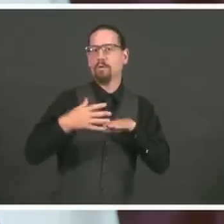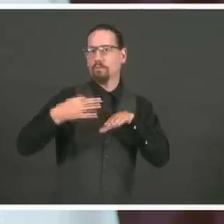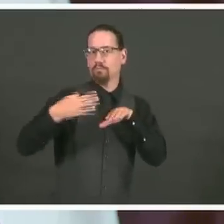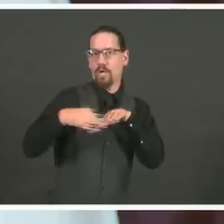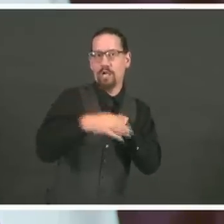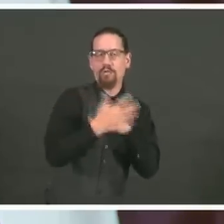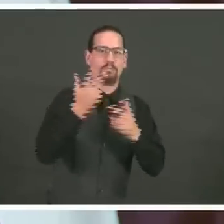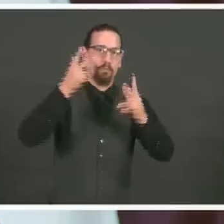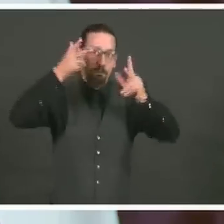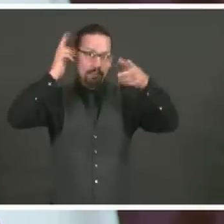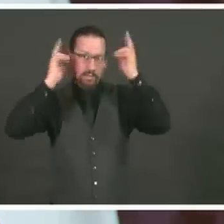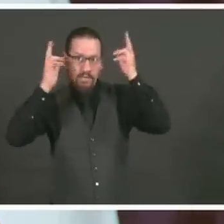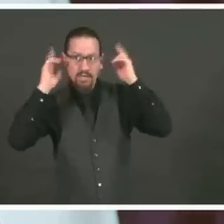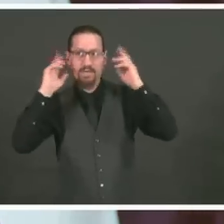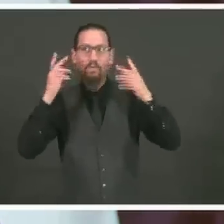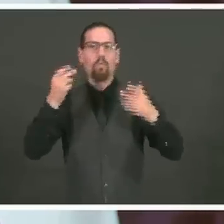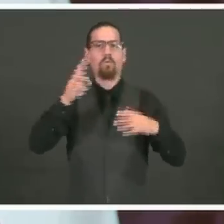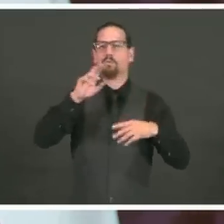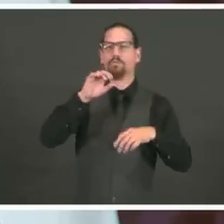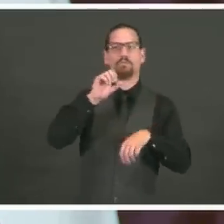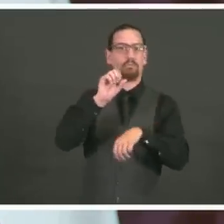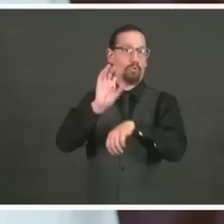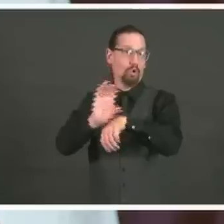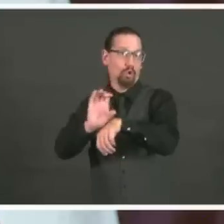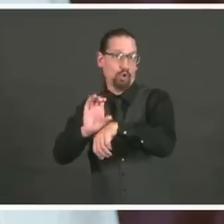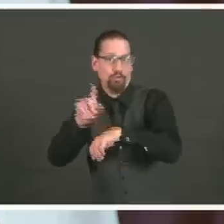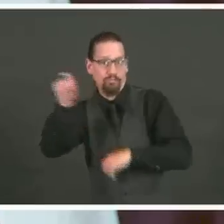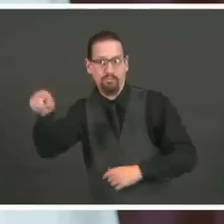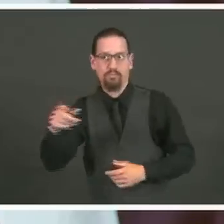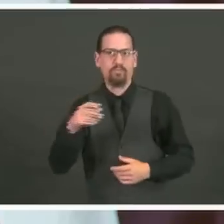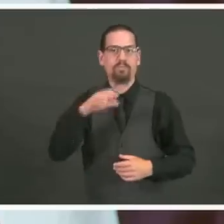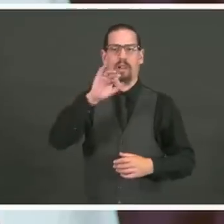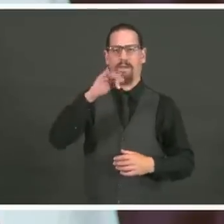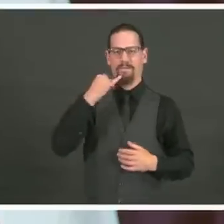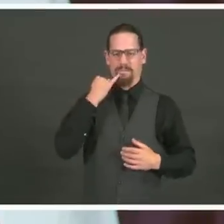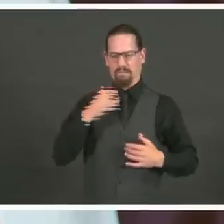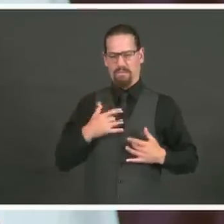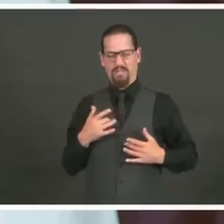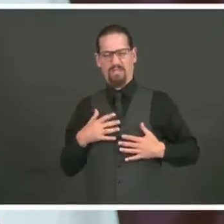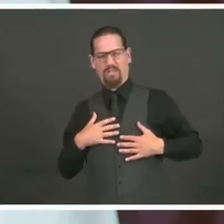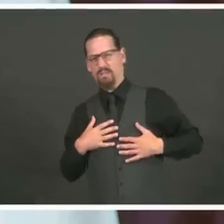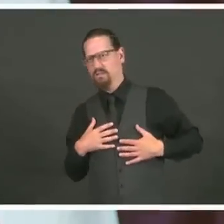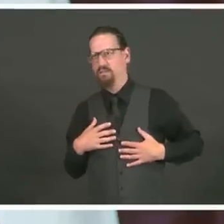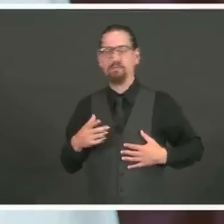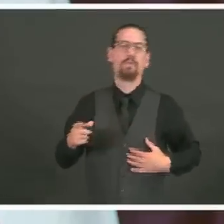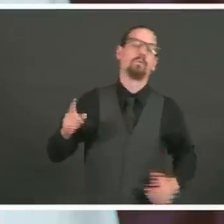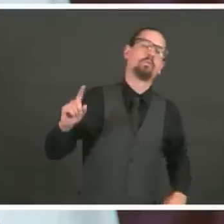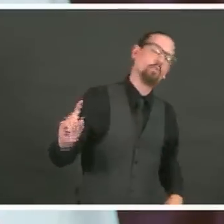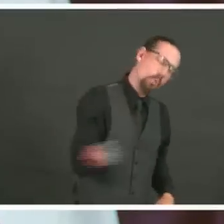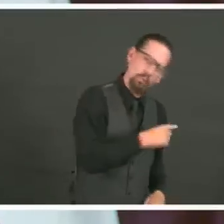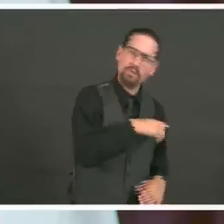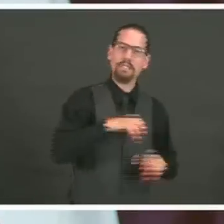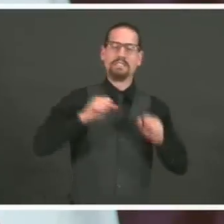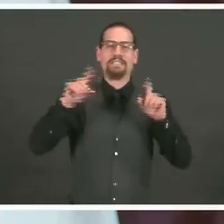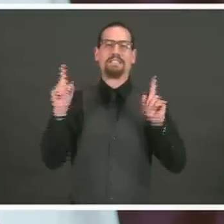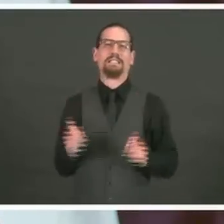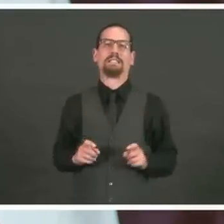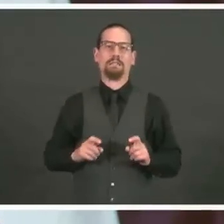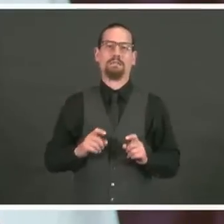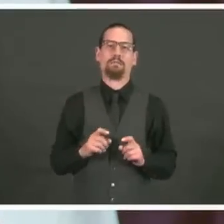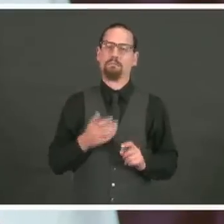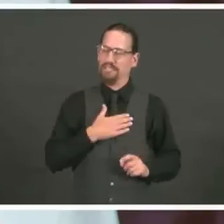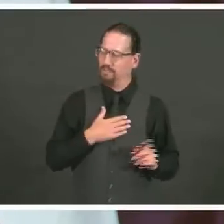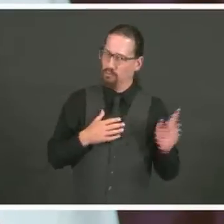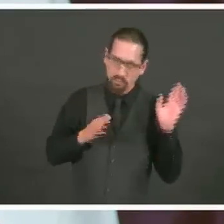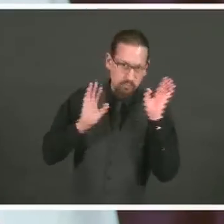salon, member of the clergy, don't feel sick, please go get tested. Now the question I get a lot